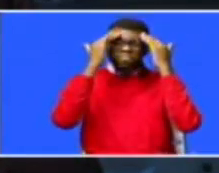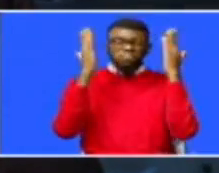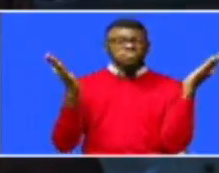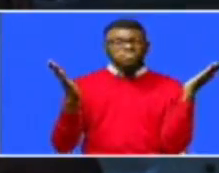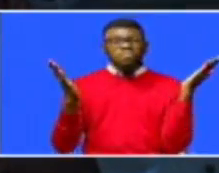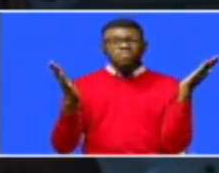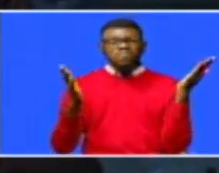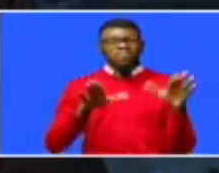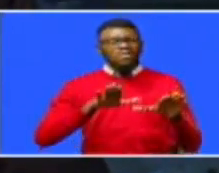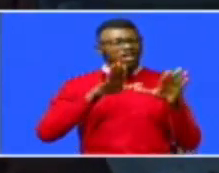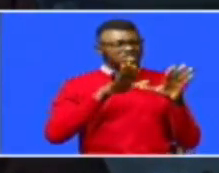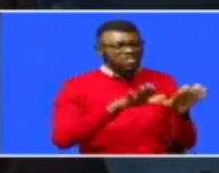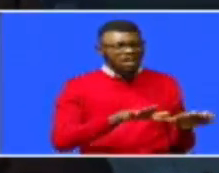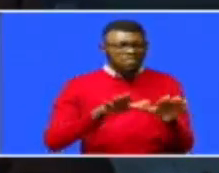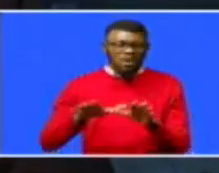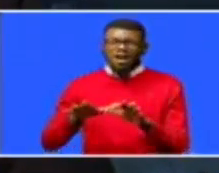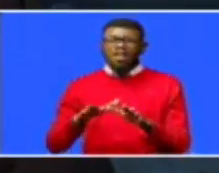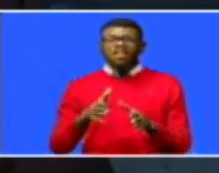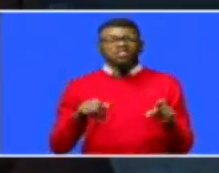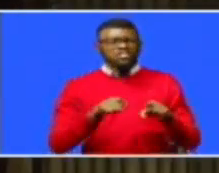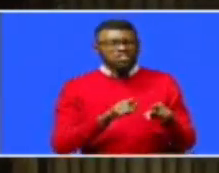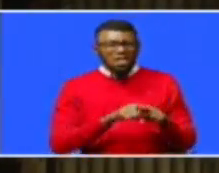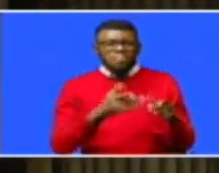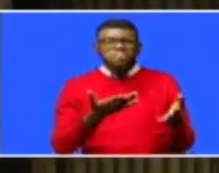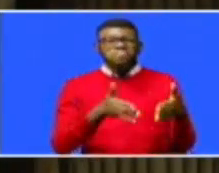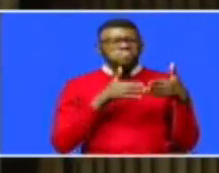exposed to vulnerable conditions and sexual exploitation.